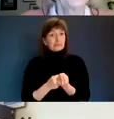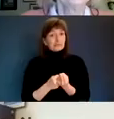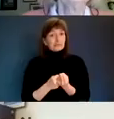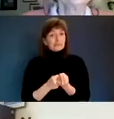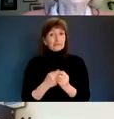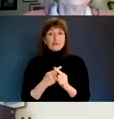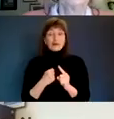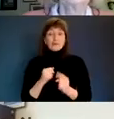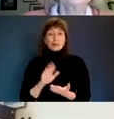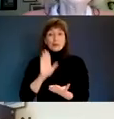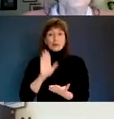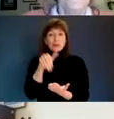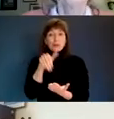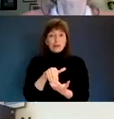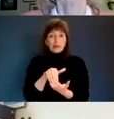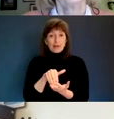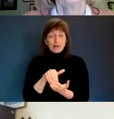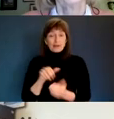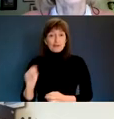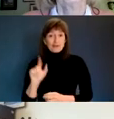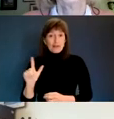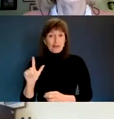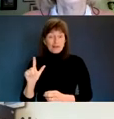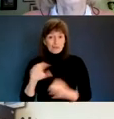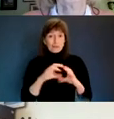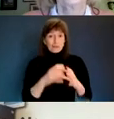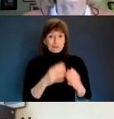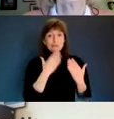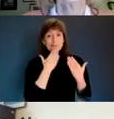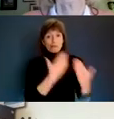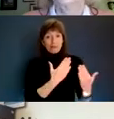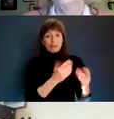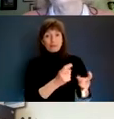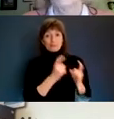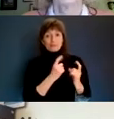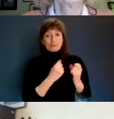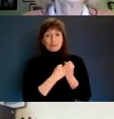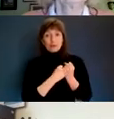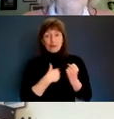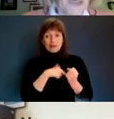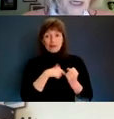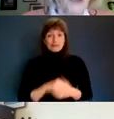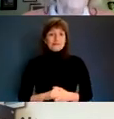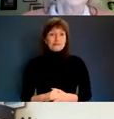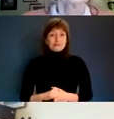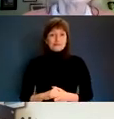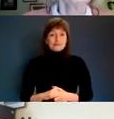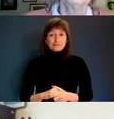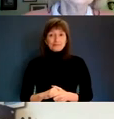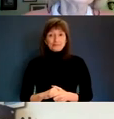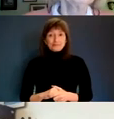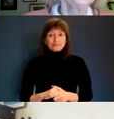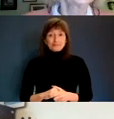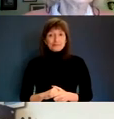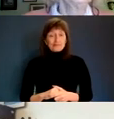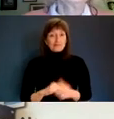United Way, Newfoundland and Labrador, and we're very, very grateful to them for that sponsorship. Without them, we